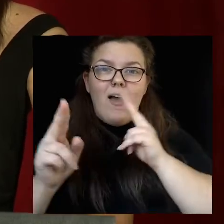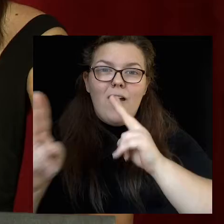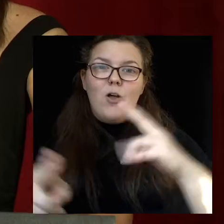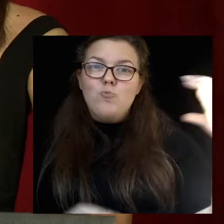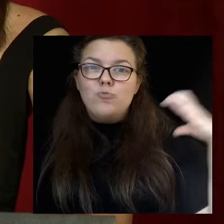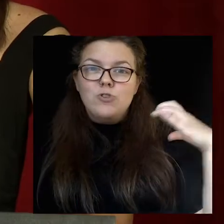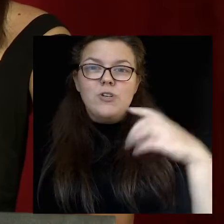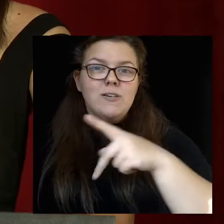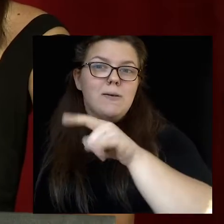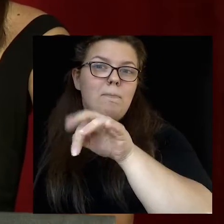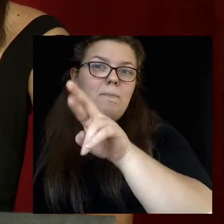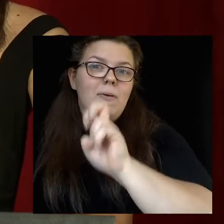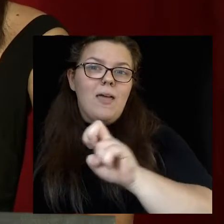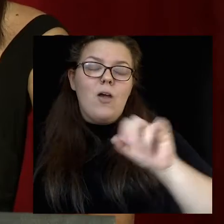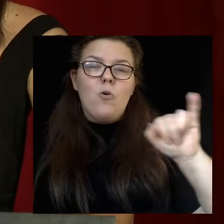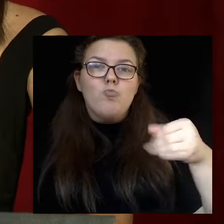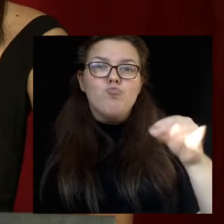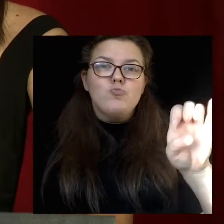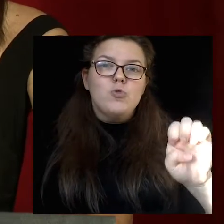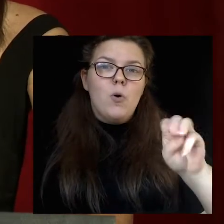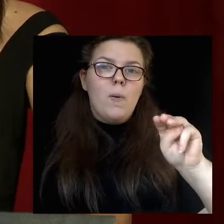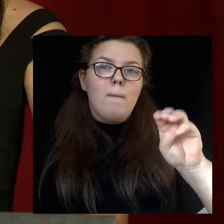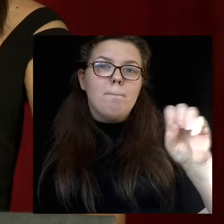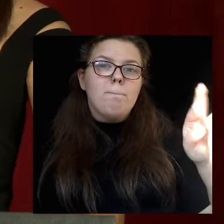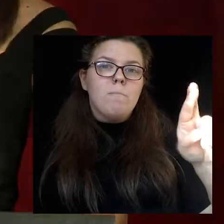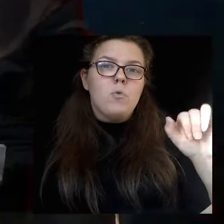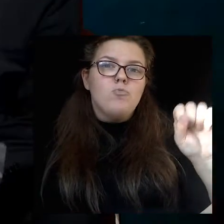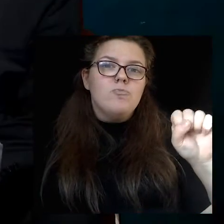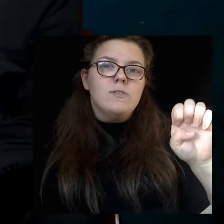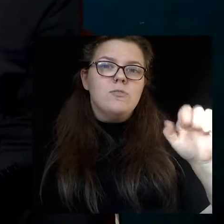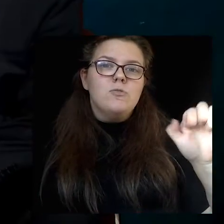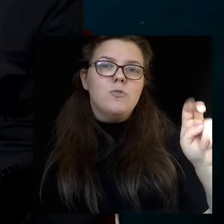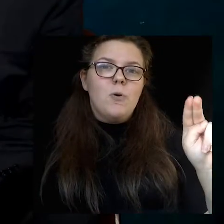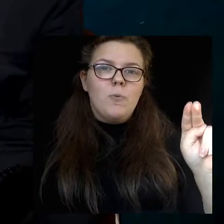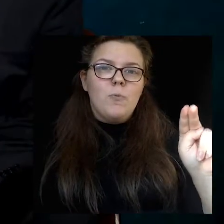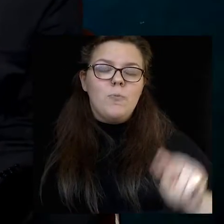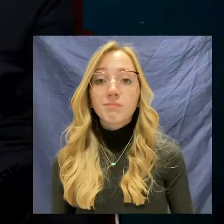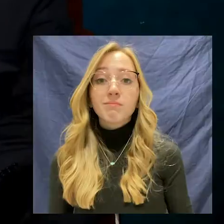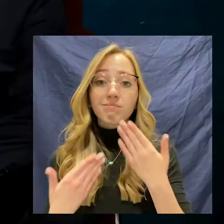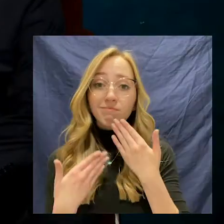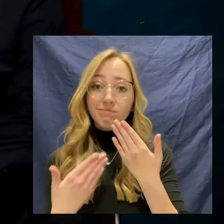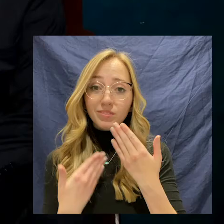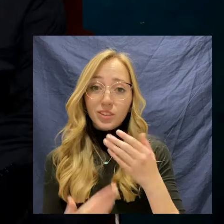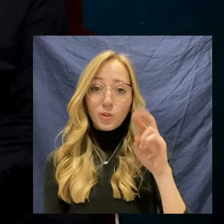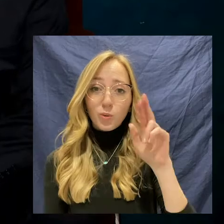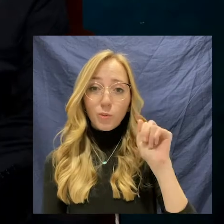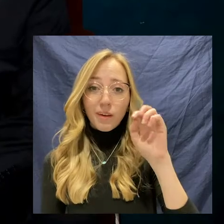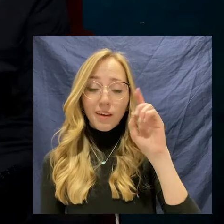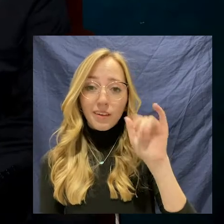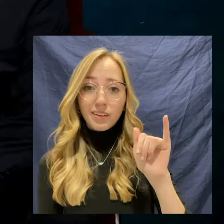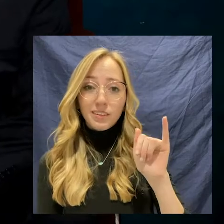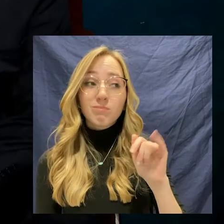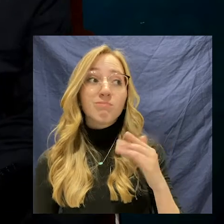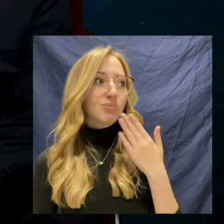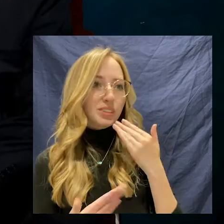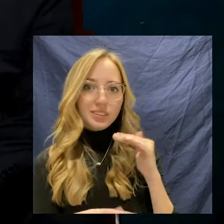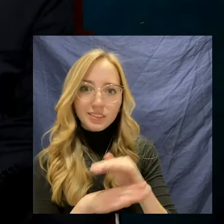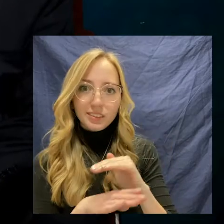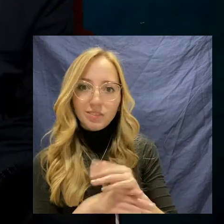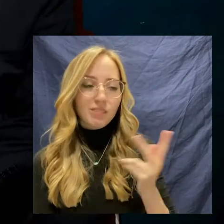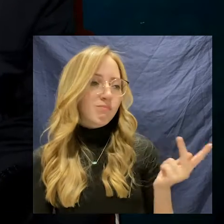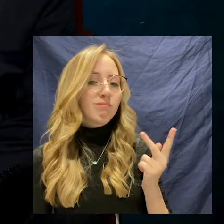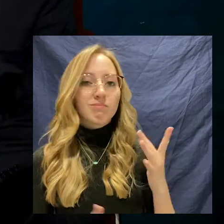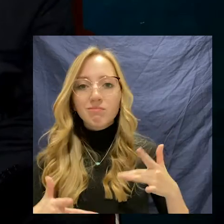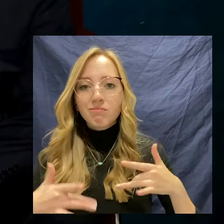chairs, Pierre and Joy Morisseau. Thank you, Randy, and good evening. Joy and I are thrilled to be here